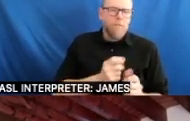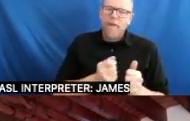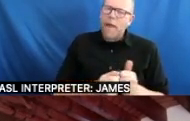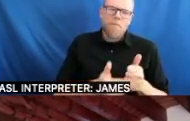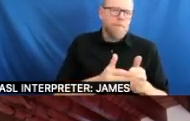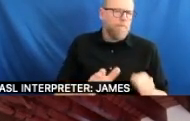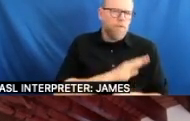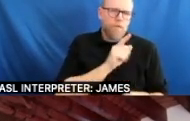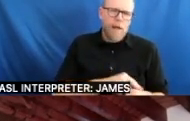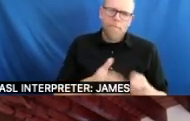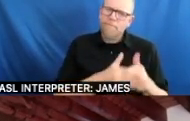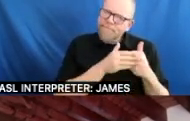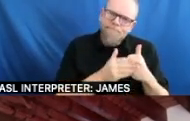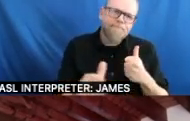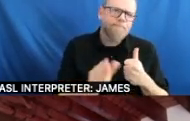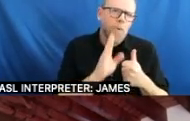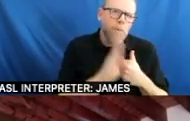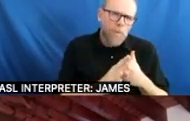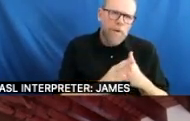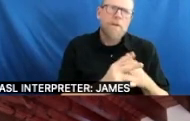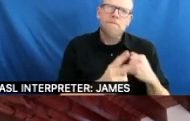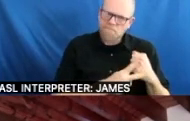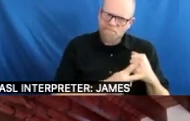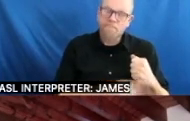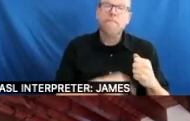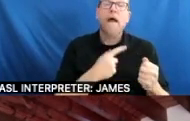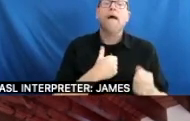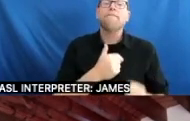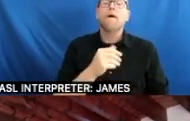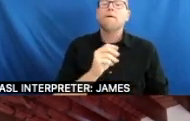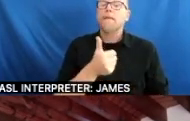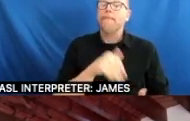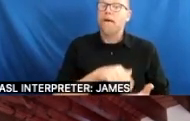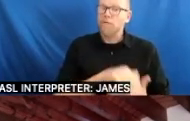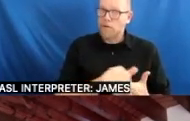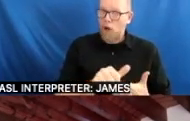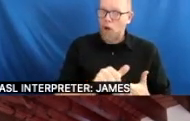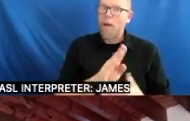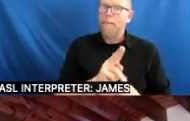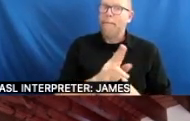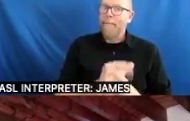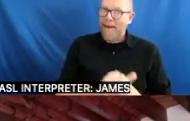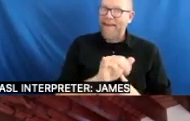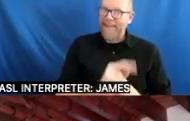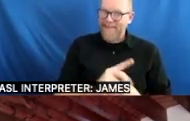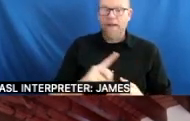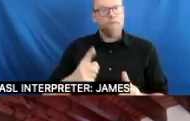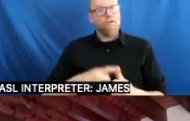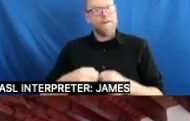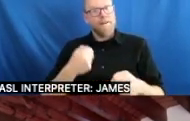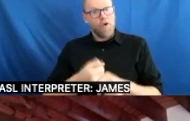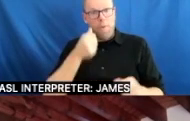cooperative. And so they have that $10,000 buy-in. Then in year one, they had that